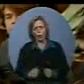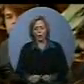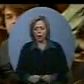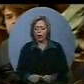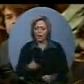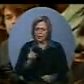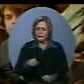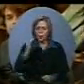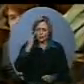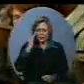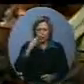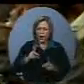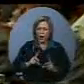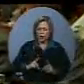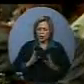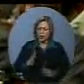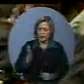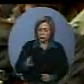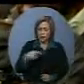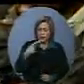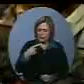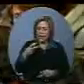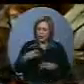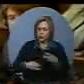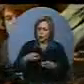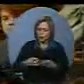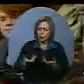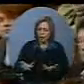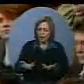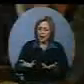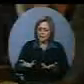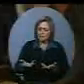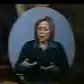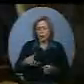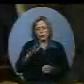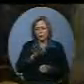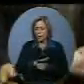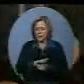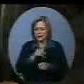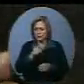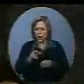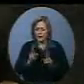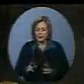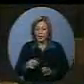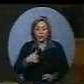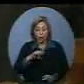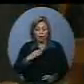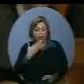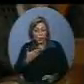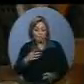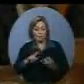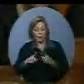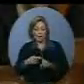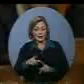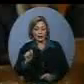promises. I have a good friend in Timmins, Ontario, Mr. Speaker, who listened to election campaign commitments from this member, not in one